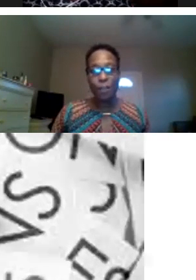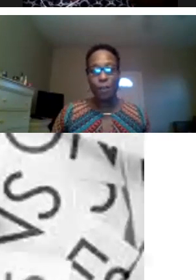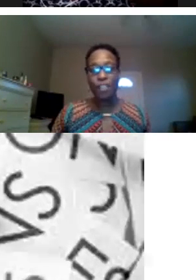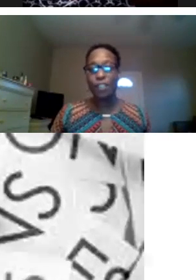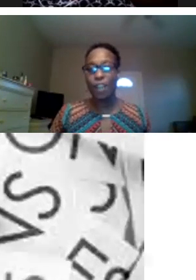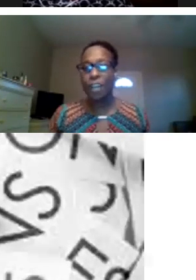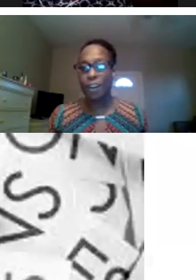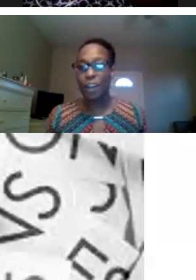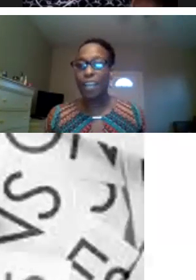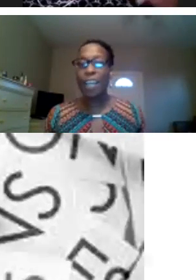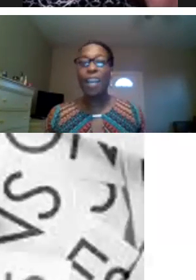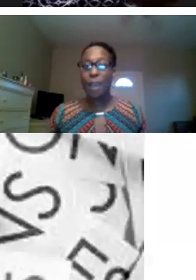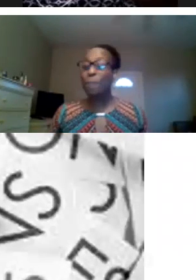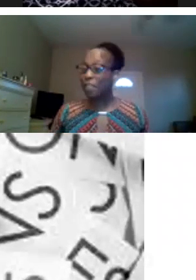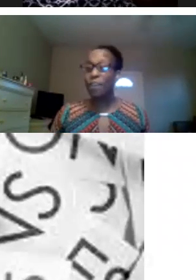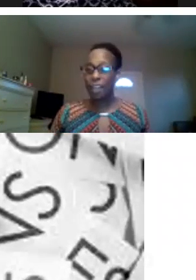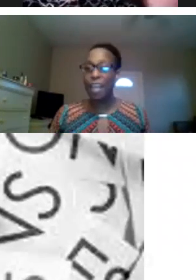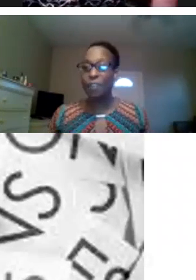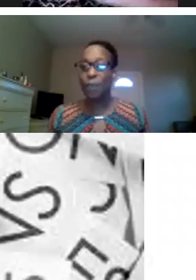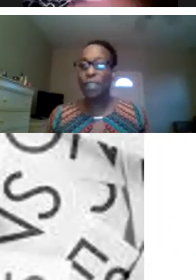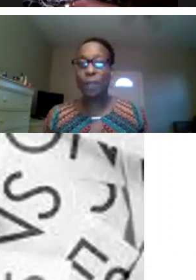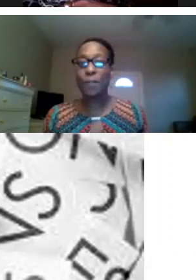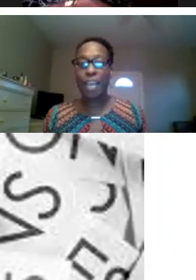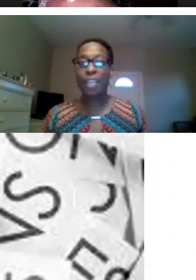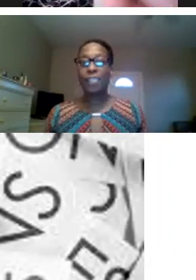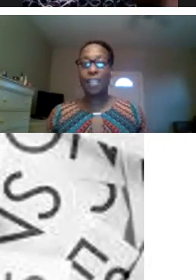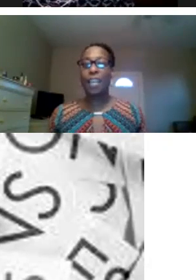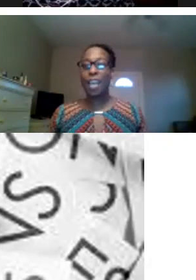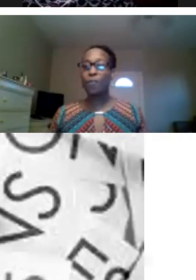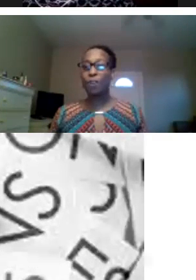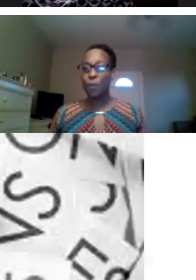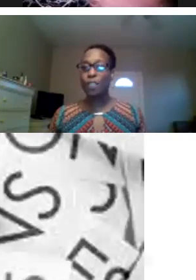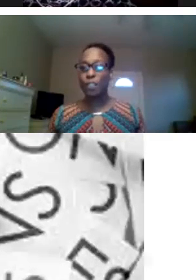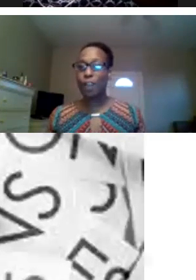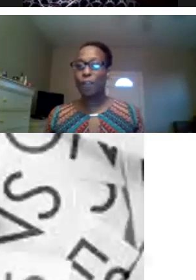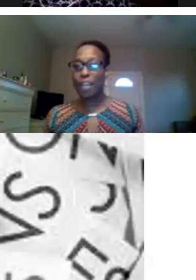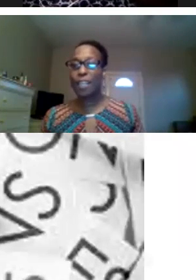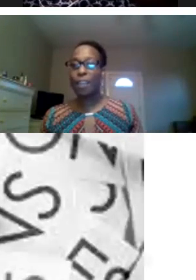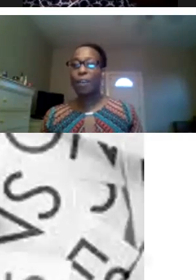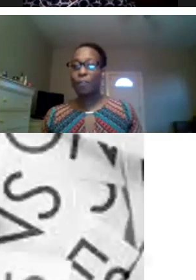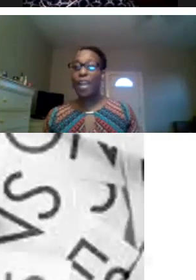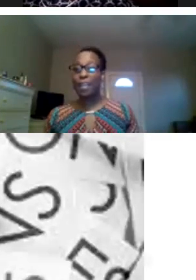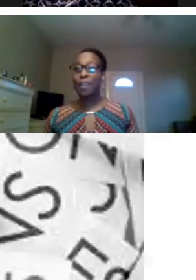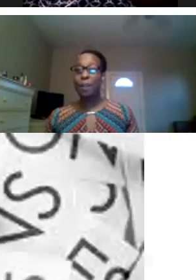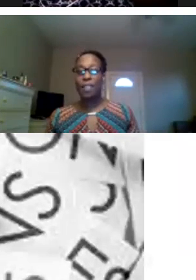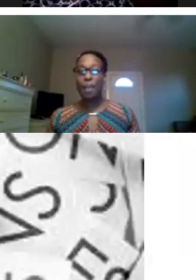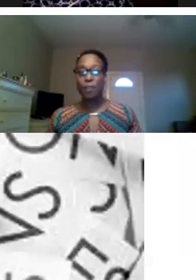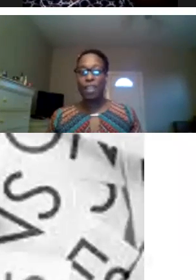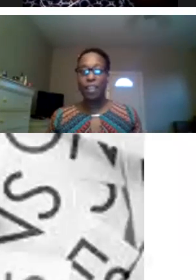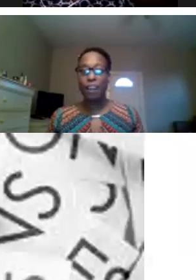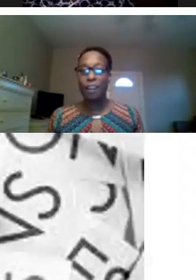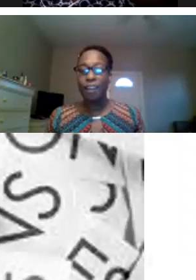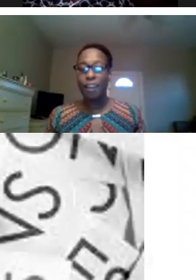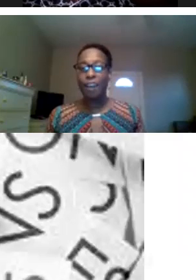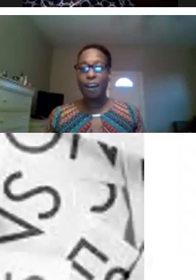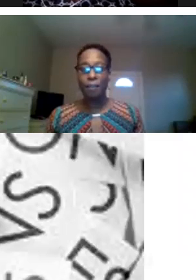cards with questions already on it. Yeah, much along the lines of what Tana was like saying, have your questions already ready by the time you get